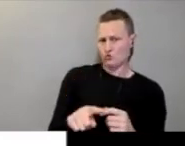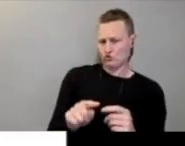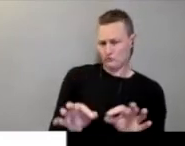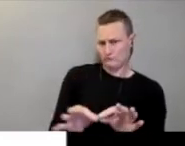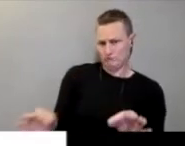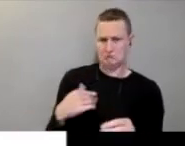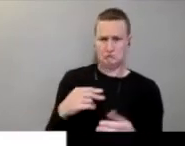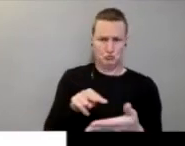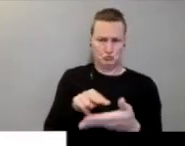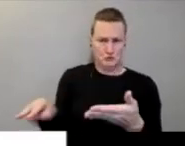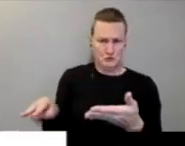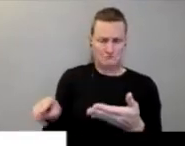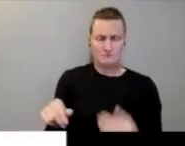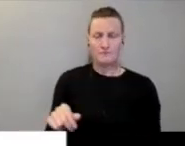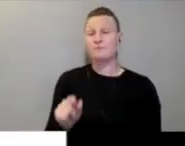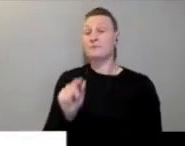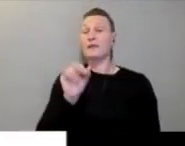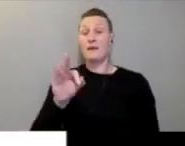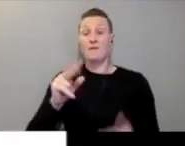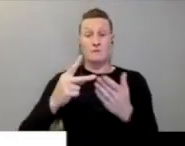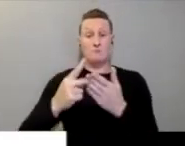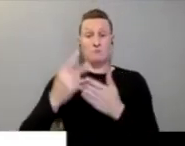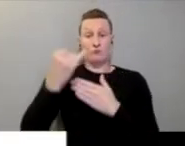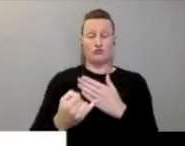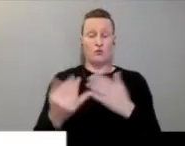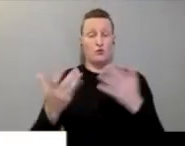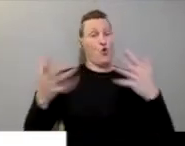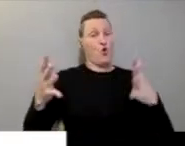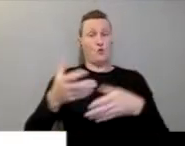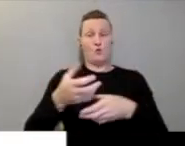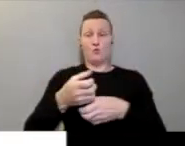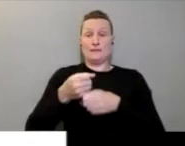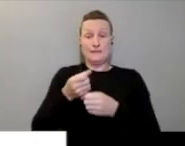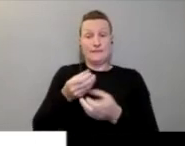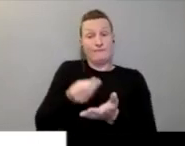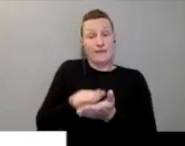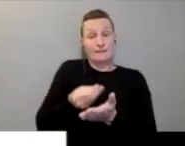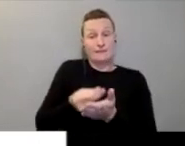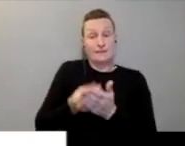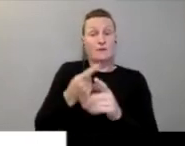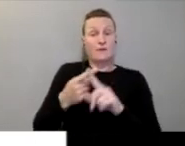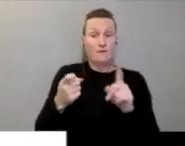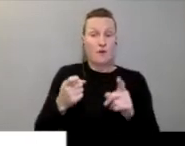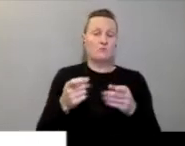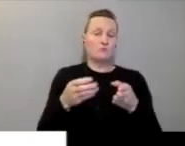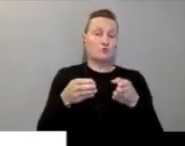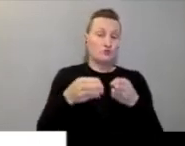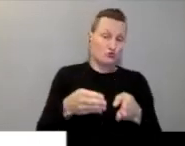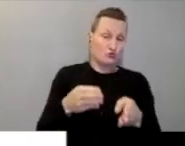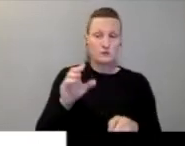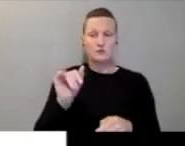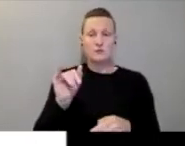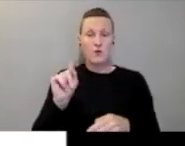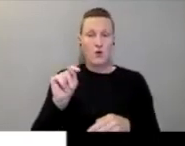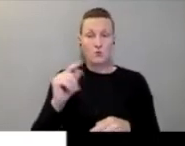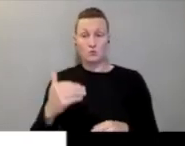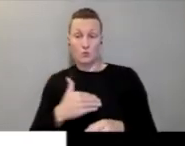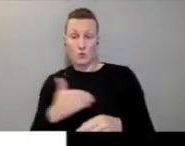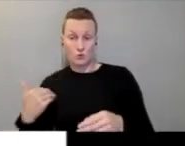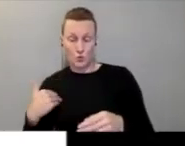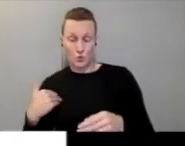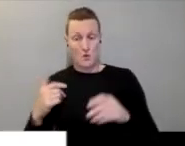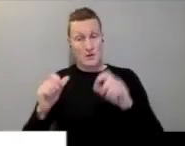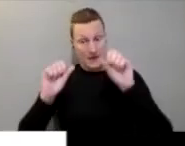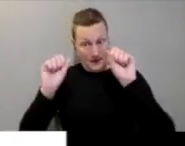already received funding as part of Street Art Toronto, would they be eligible to come forward for an ArtworxTO partnership